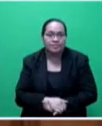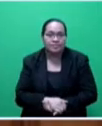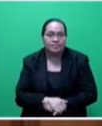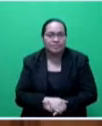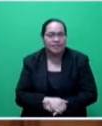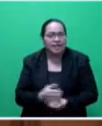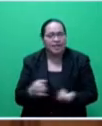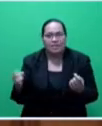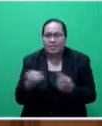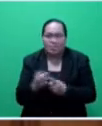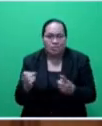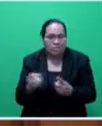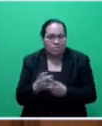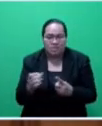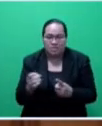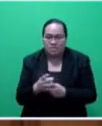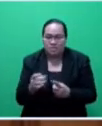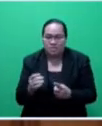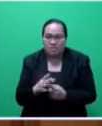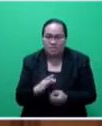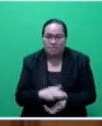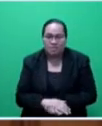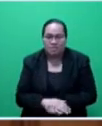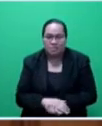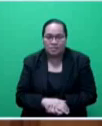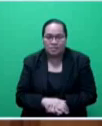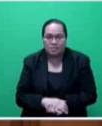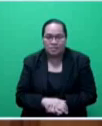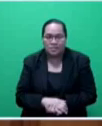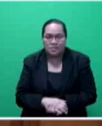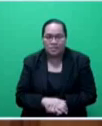It's very important, Mr. Speaker, for